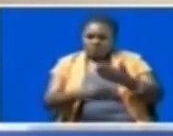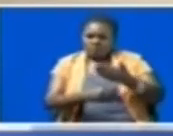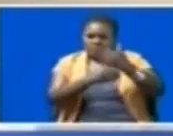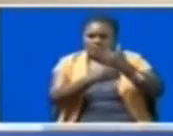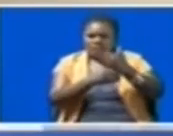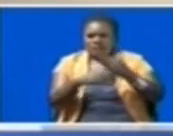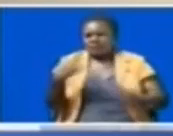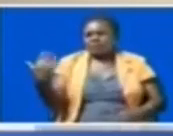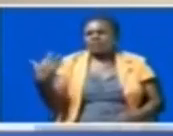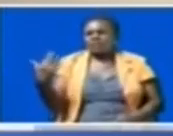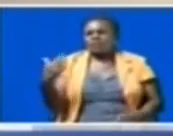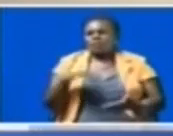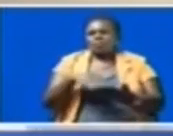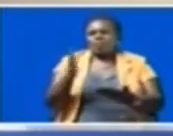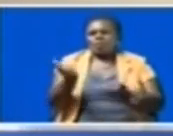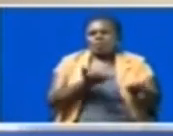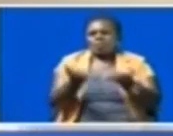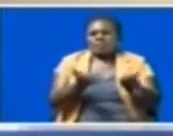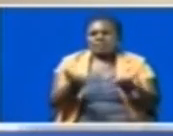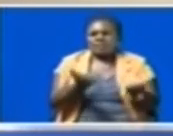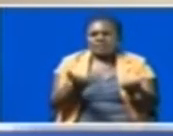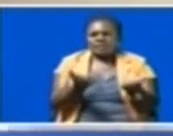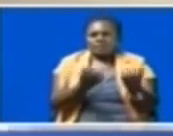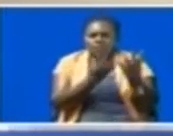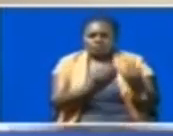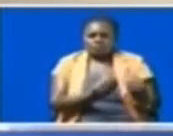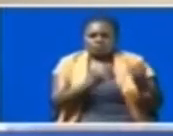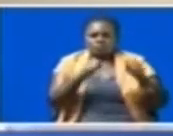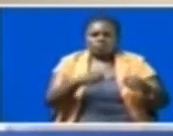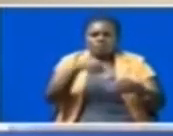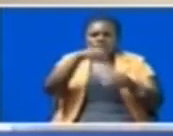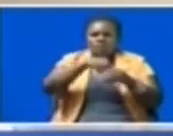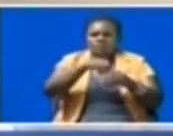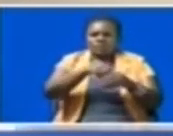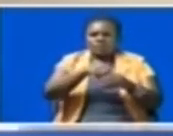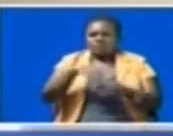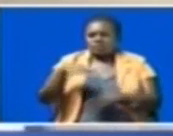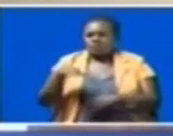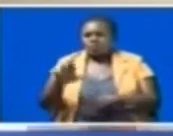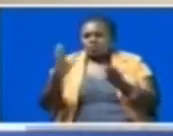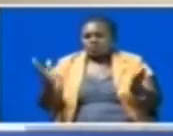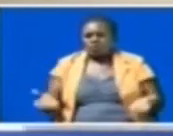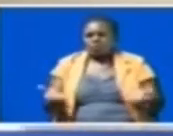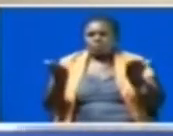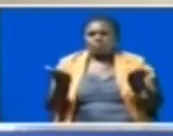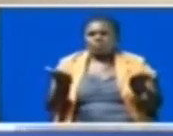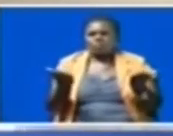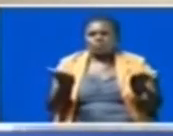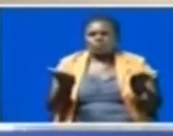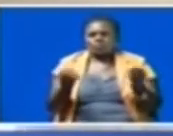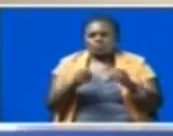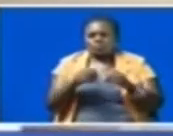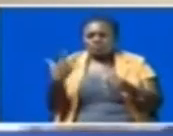the instruments or the investment classes that a pension fund can invest in so that you improve the diversification of the